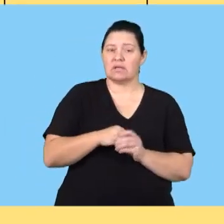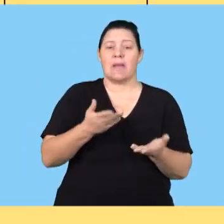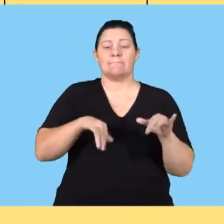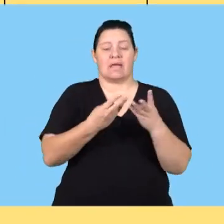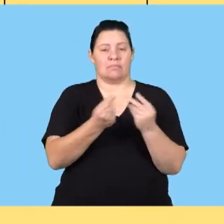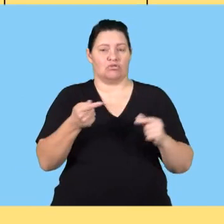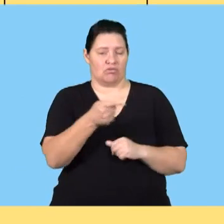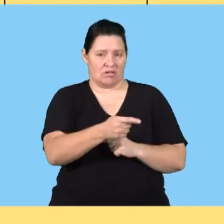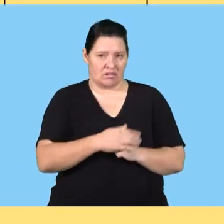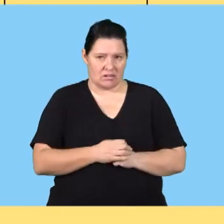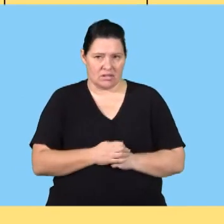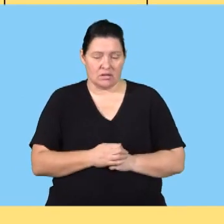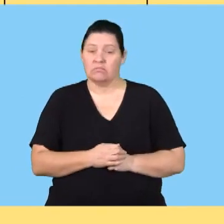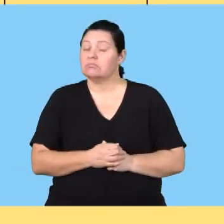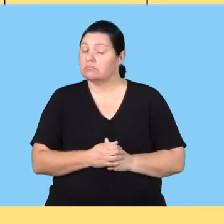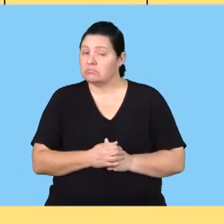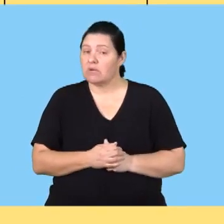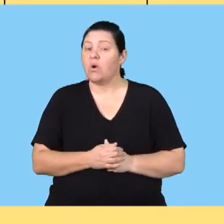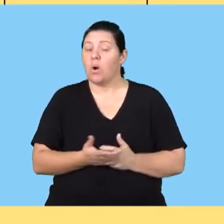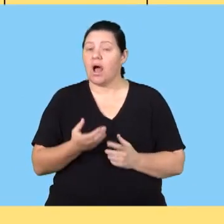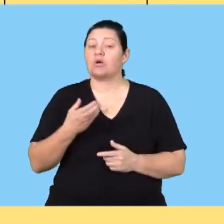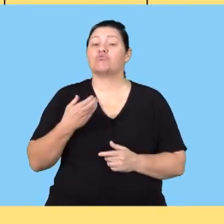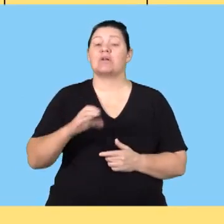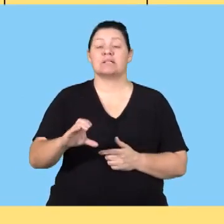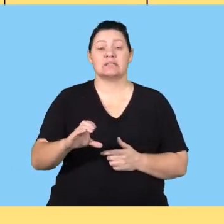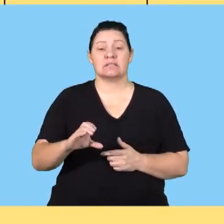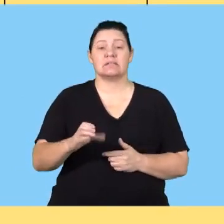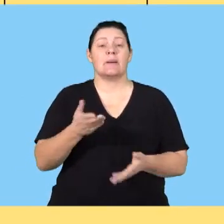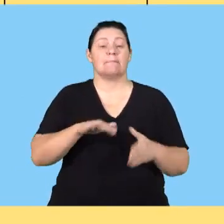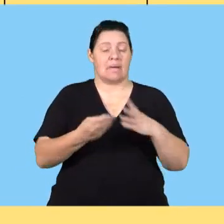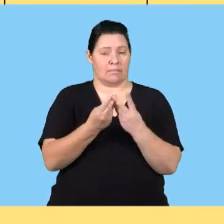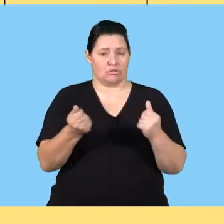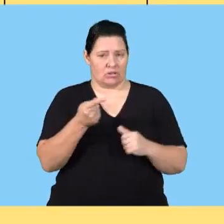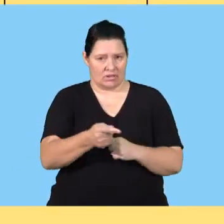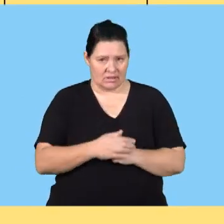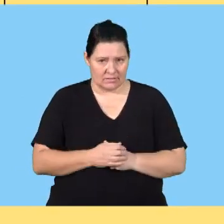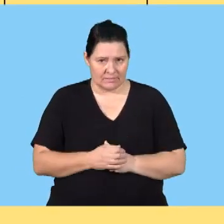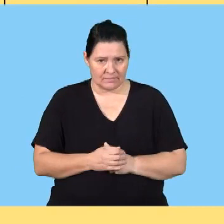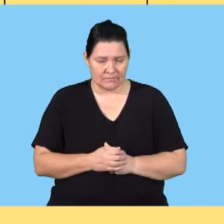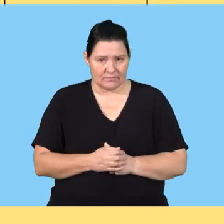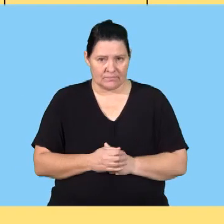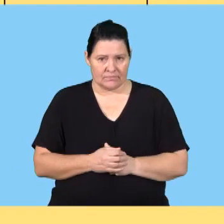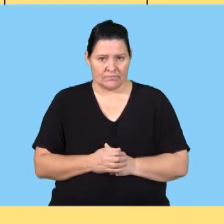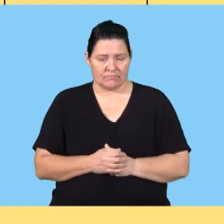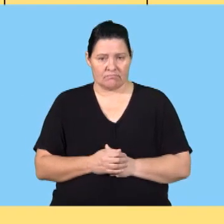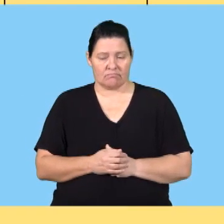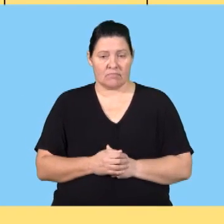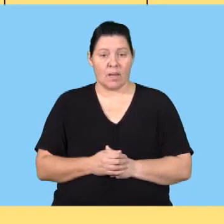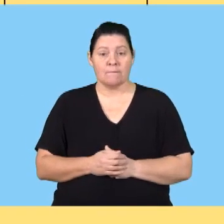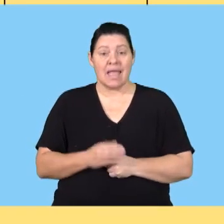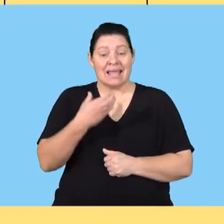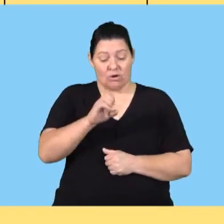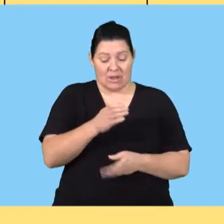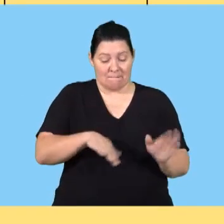is packing materials. So I'll credit packing materials. Once